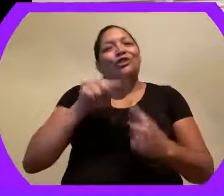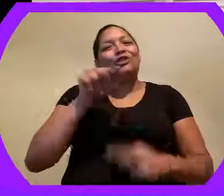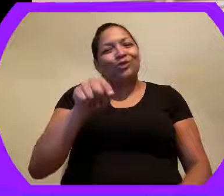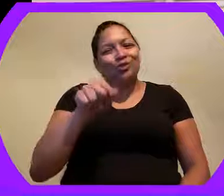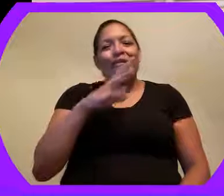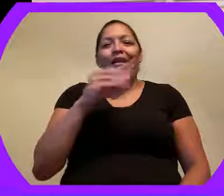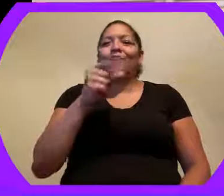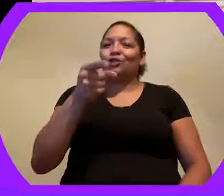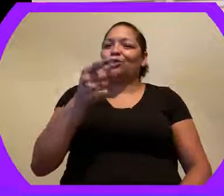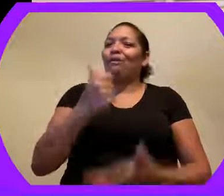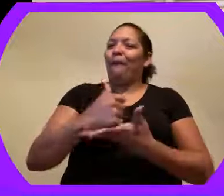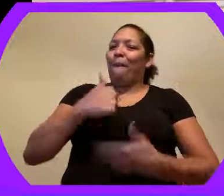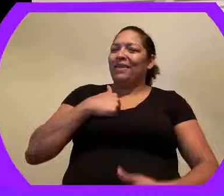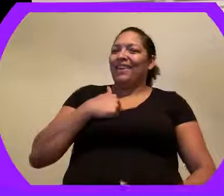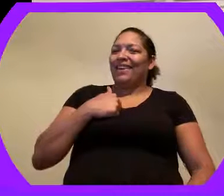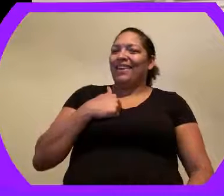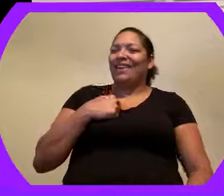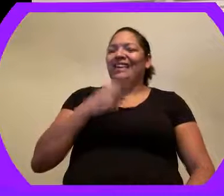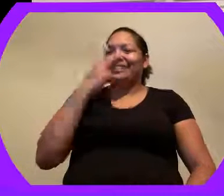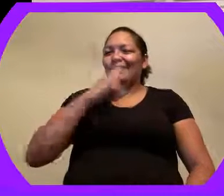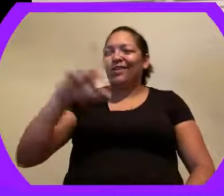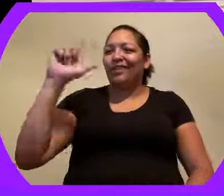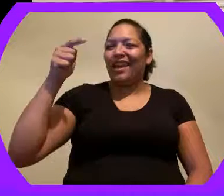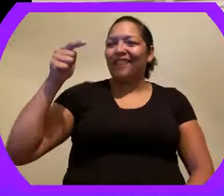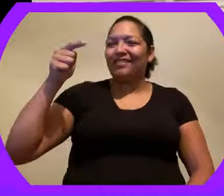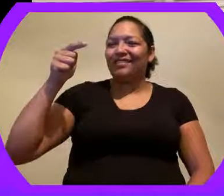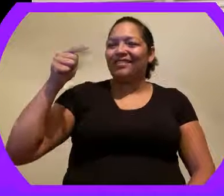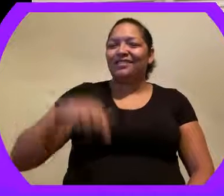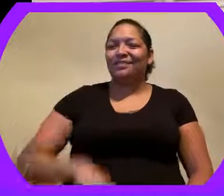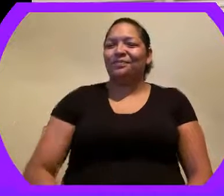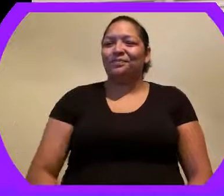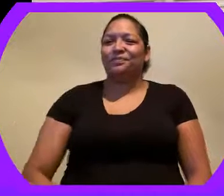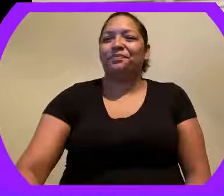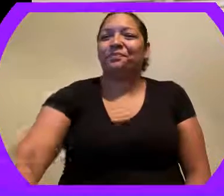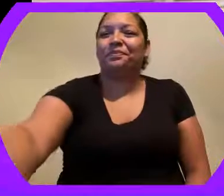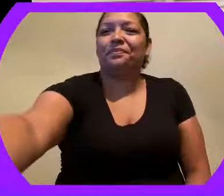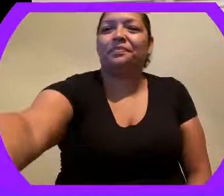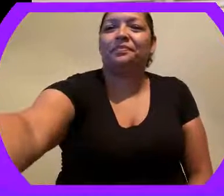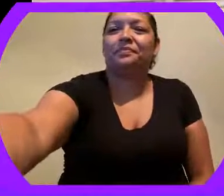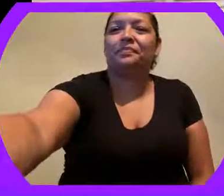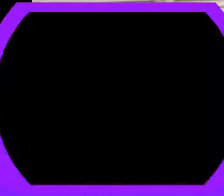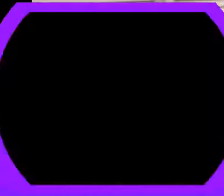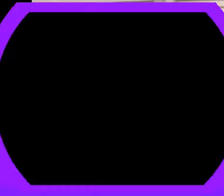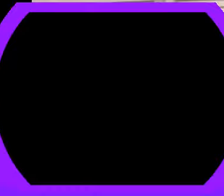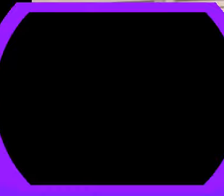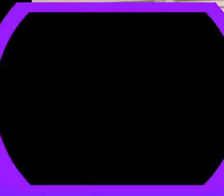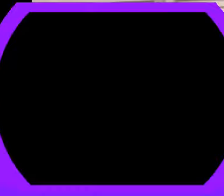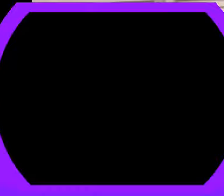I hope it served you as much as it served me, and I hope to cross paths sooner than later. Thanks for being you.